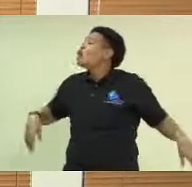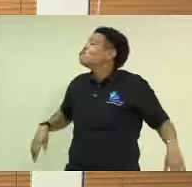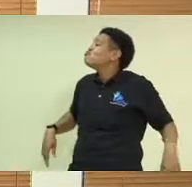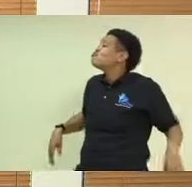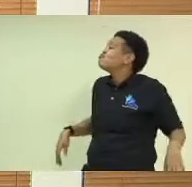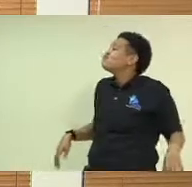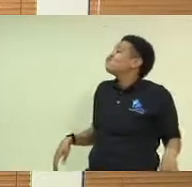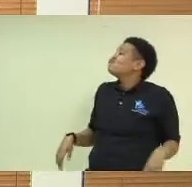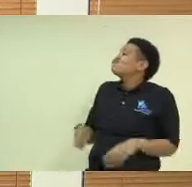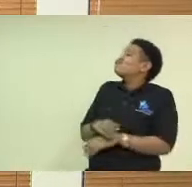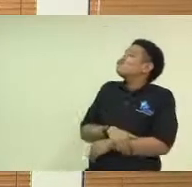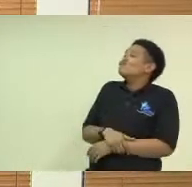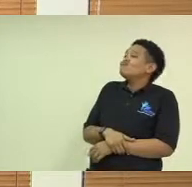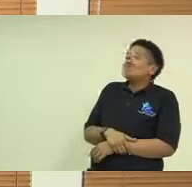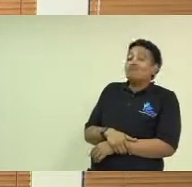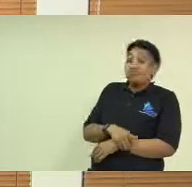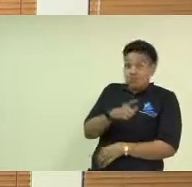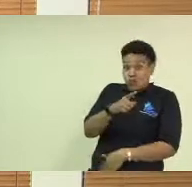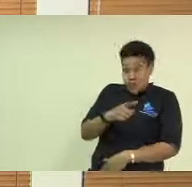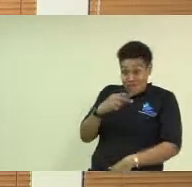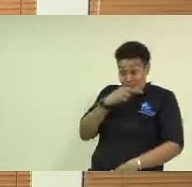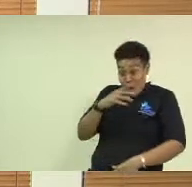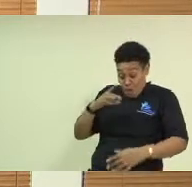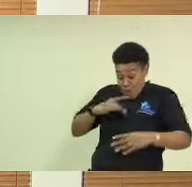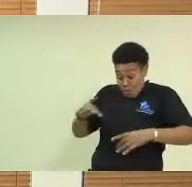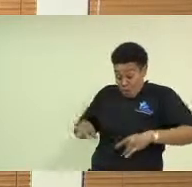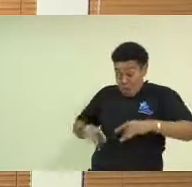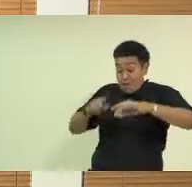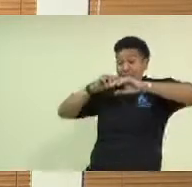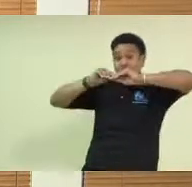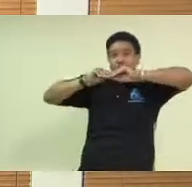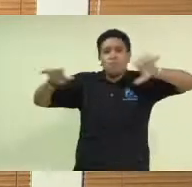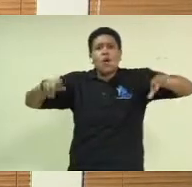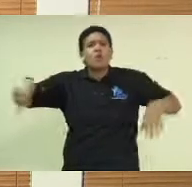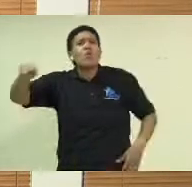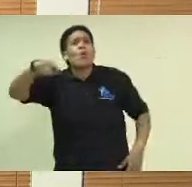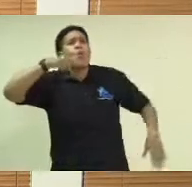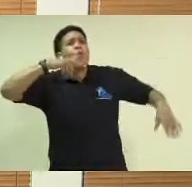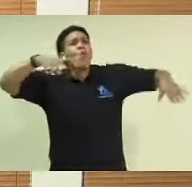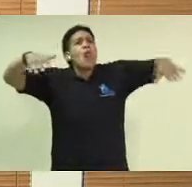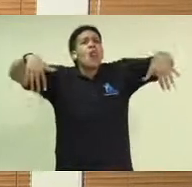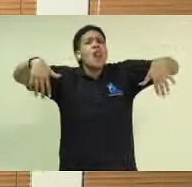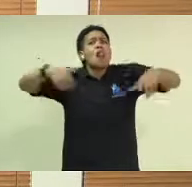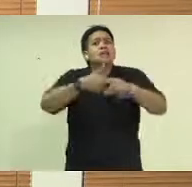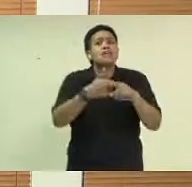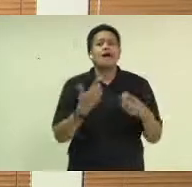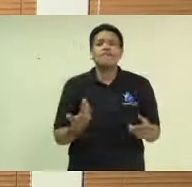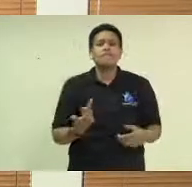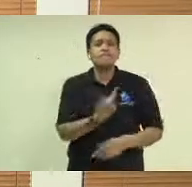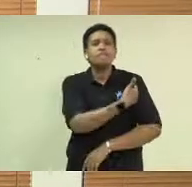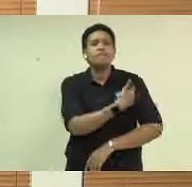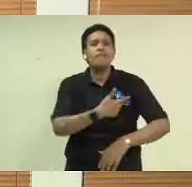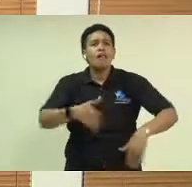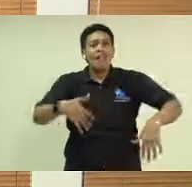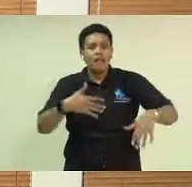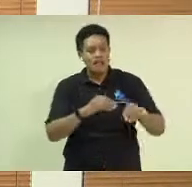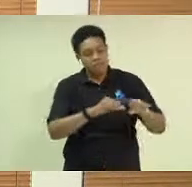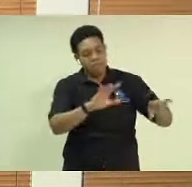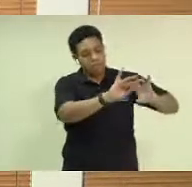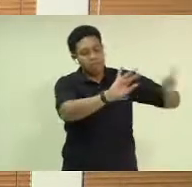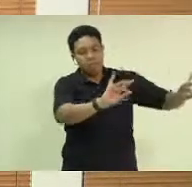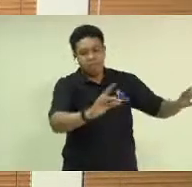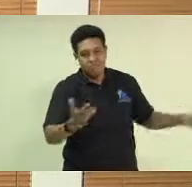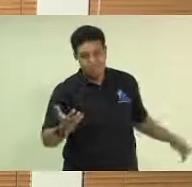then you take the virus and you spread it to those who are not yet able to access a